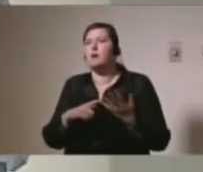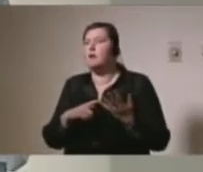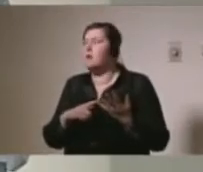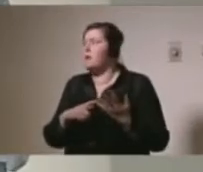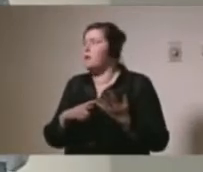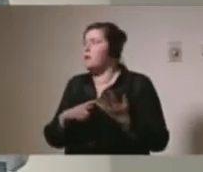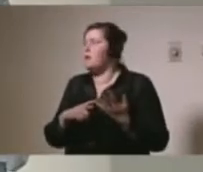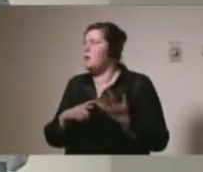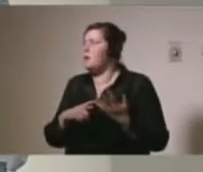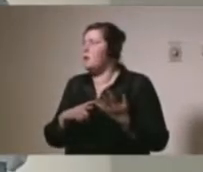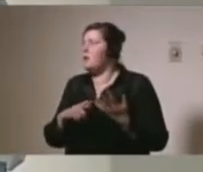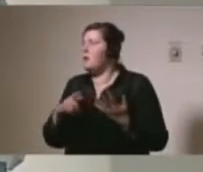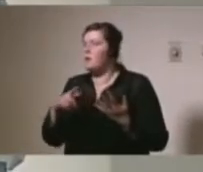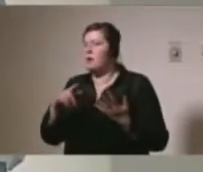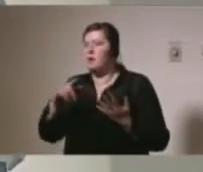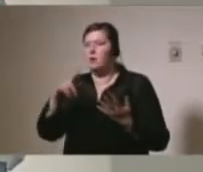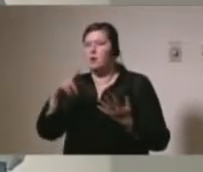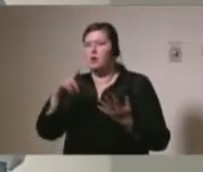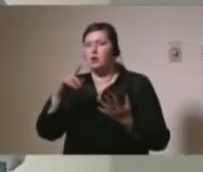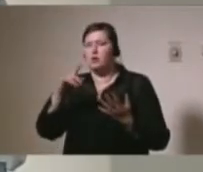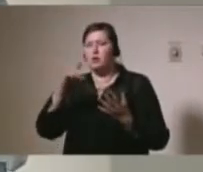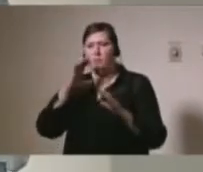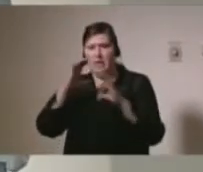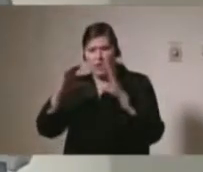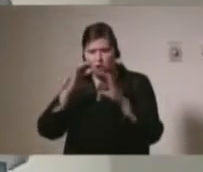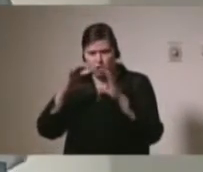Docutel Communications. We have